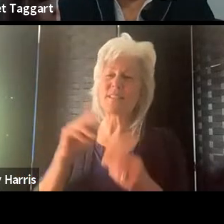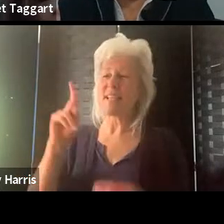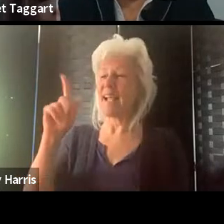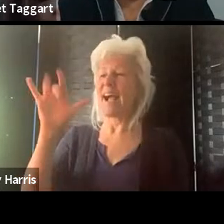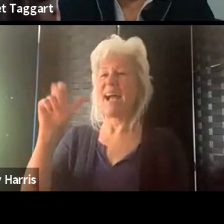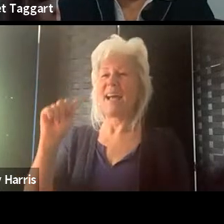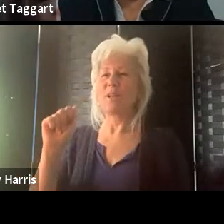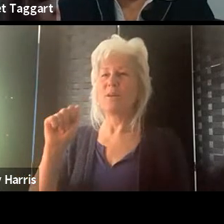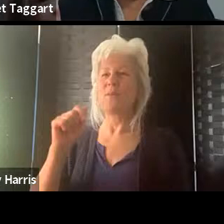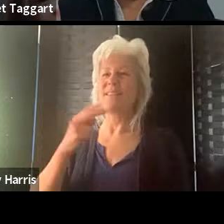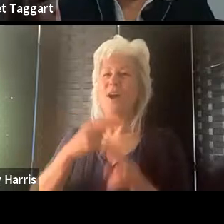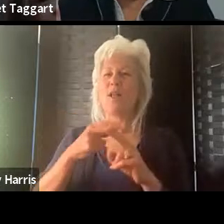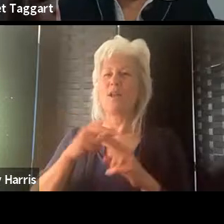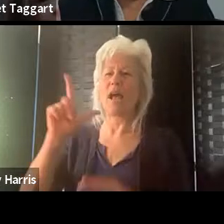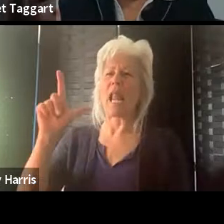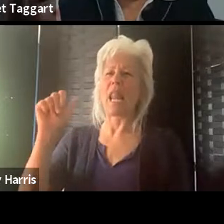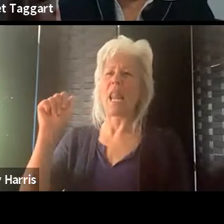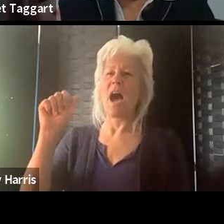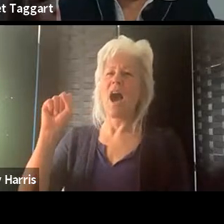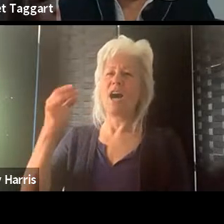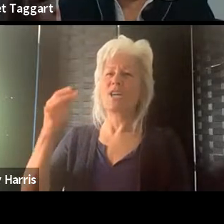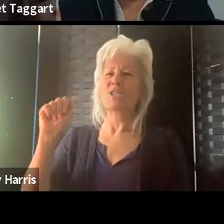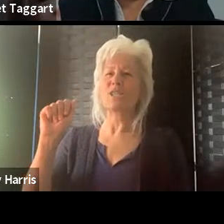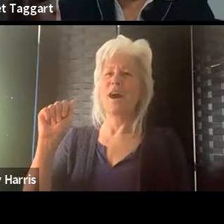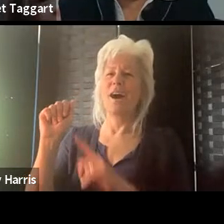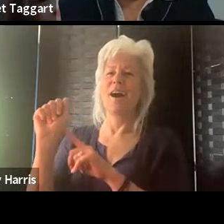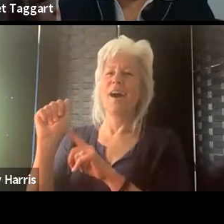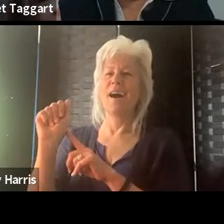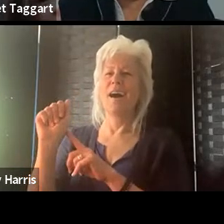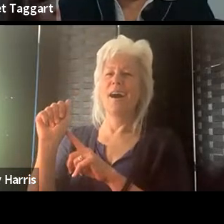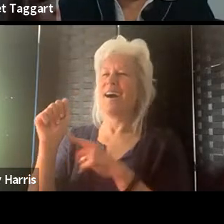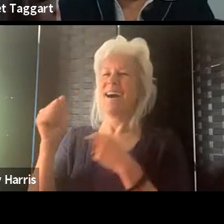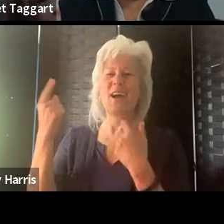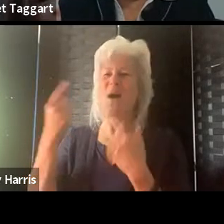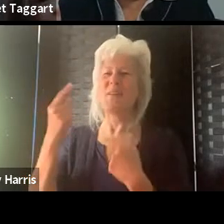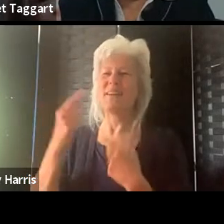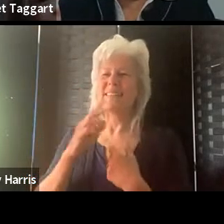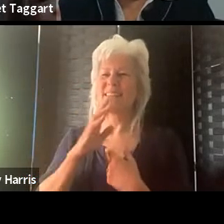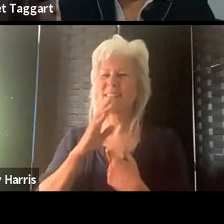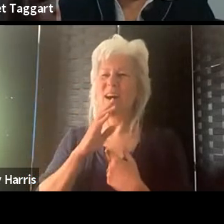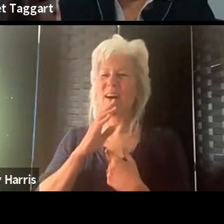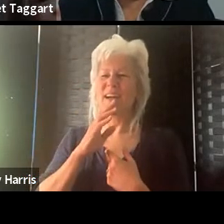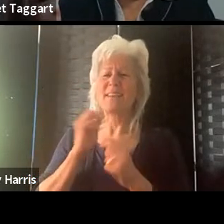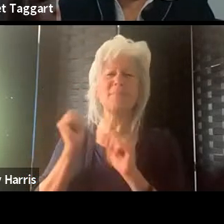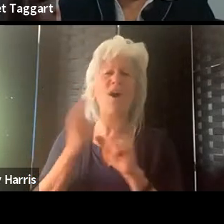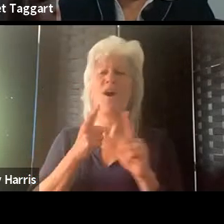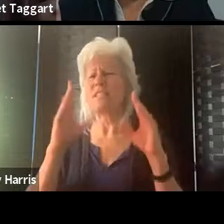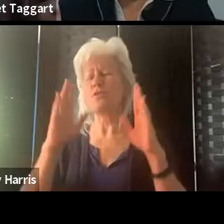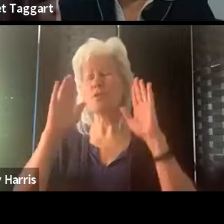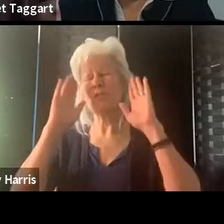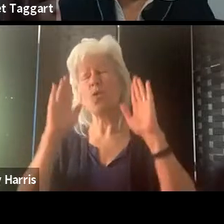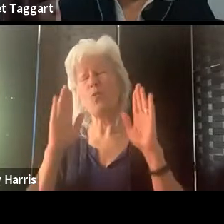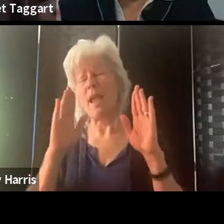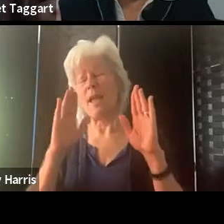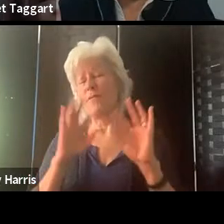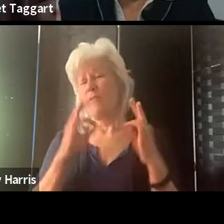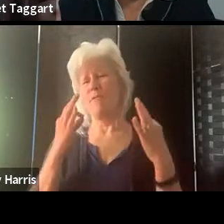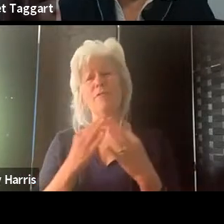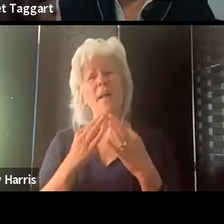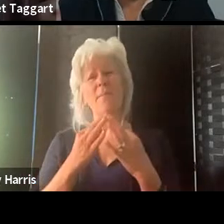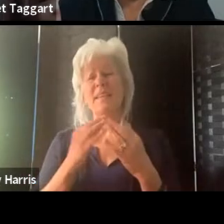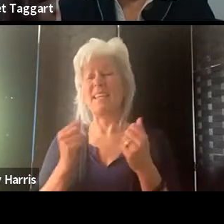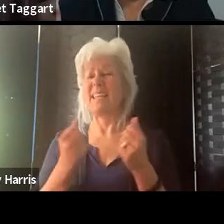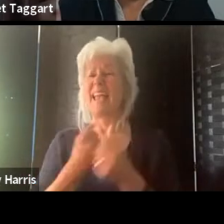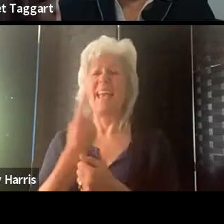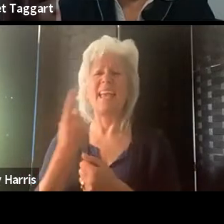Asha Lasha. So he still calls her that to this day. Just all the teachers have been so wonderful to our family. And,